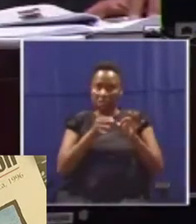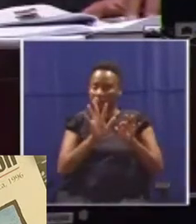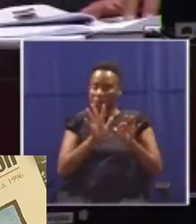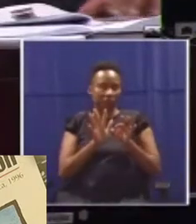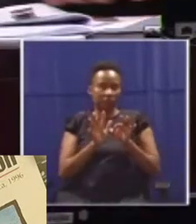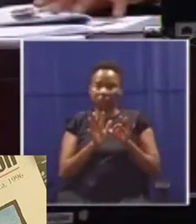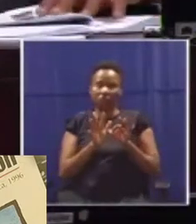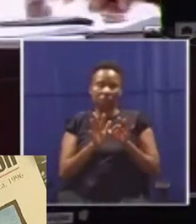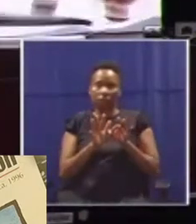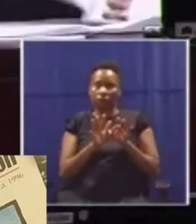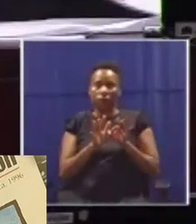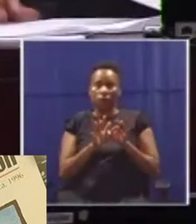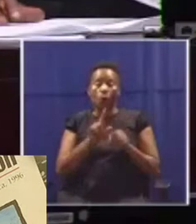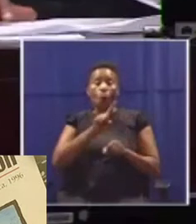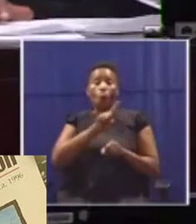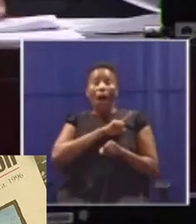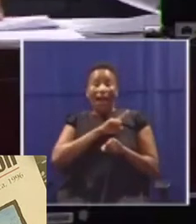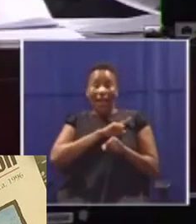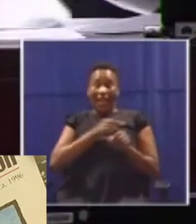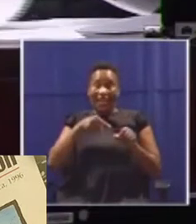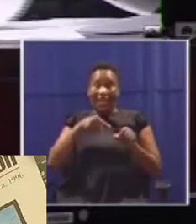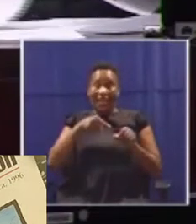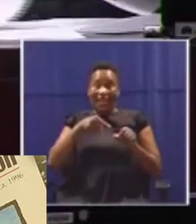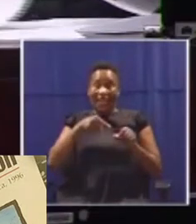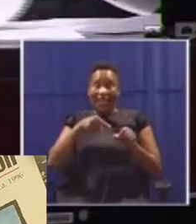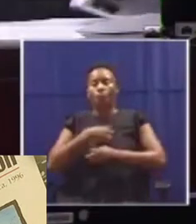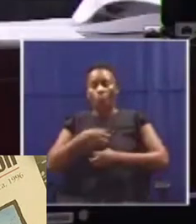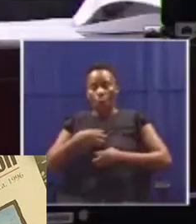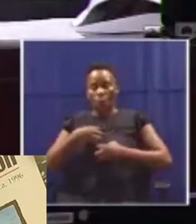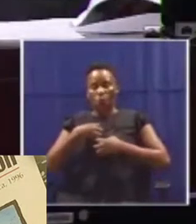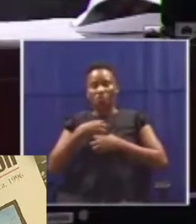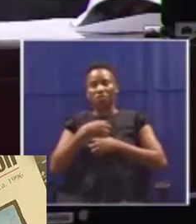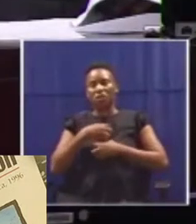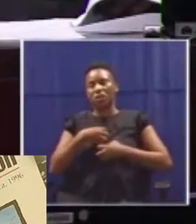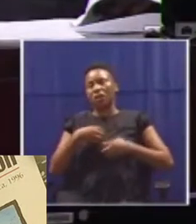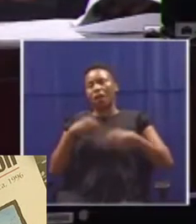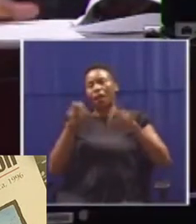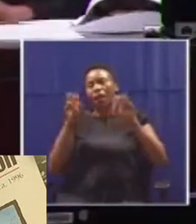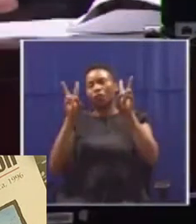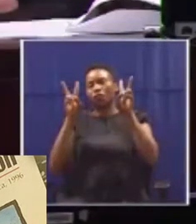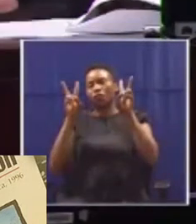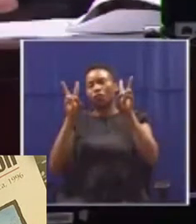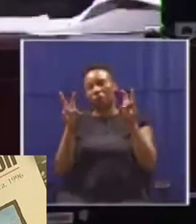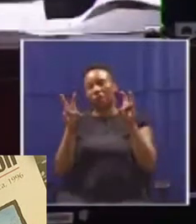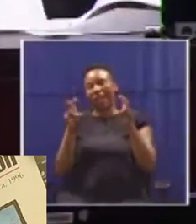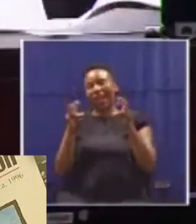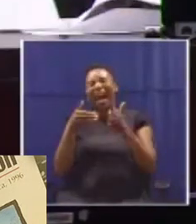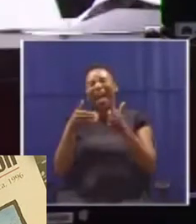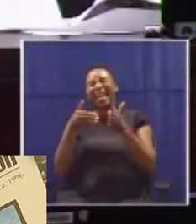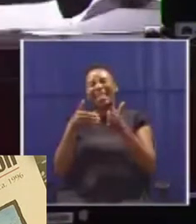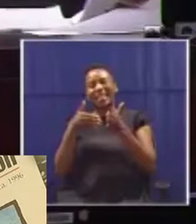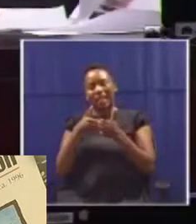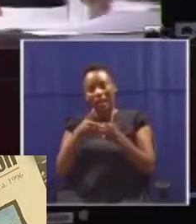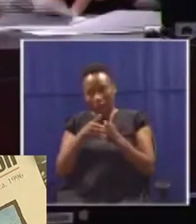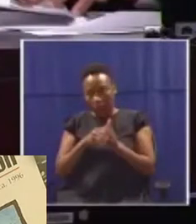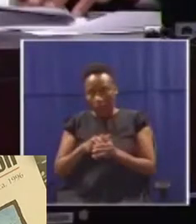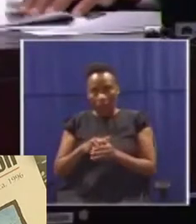especially because this is an emotional issue. And until you are directly